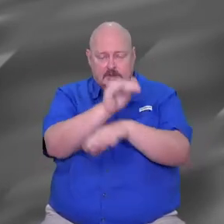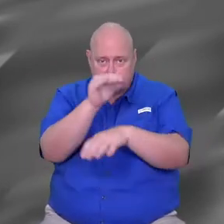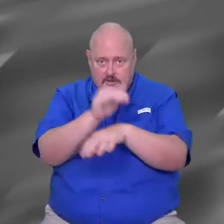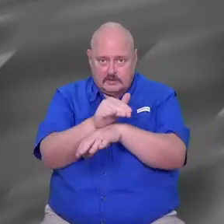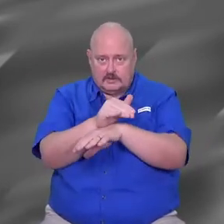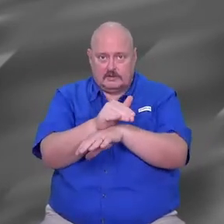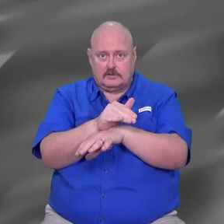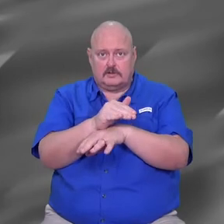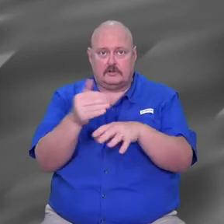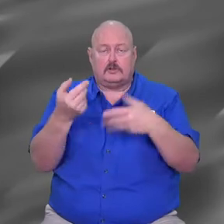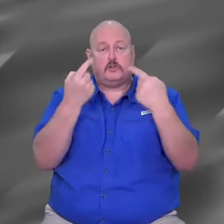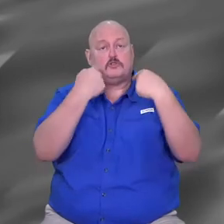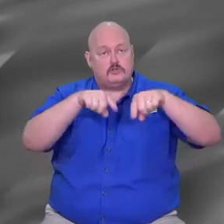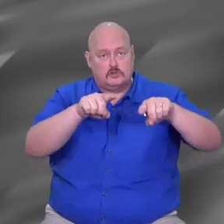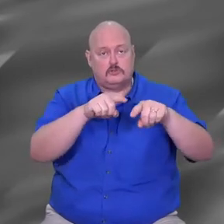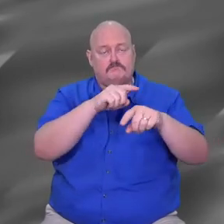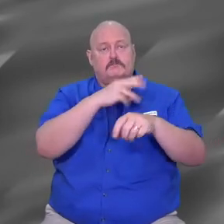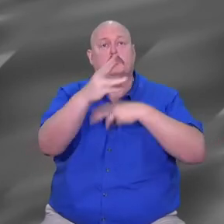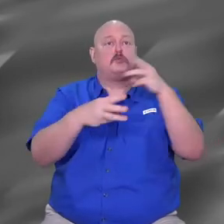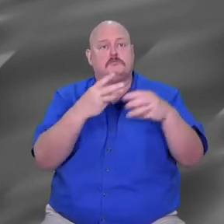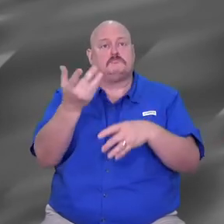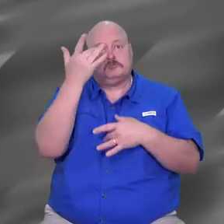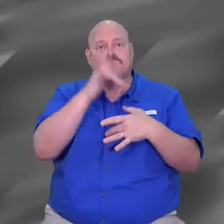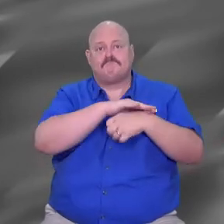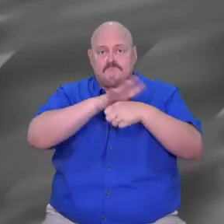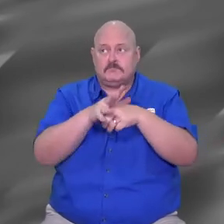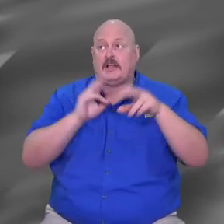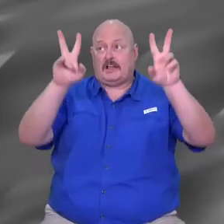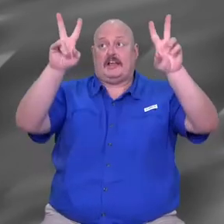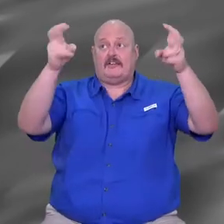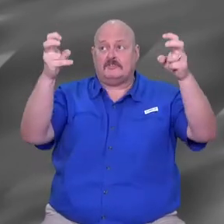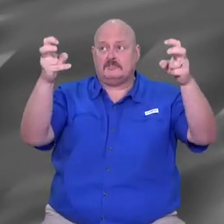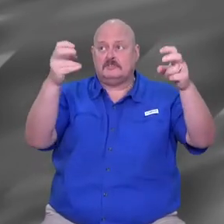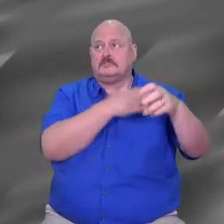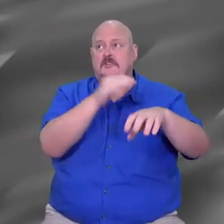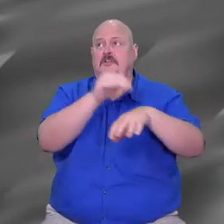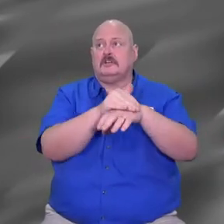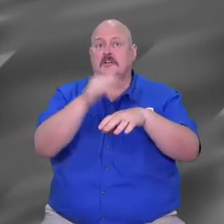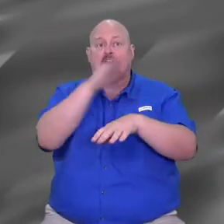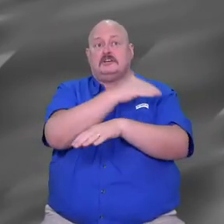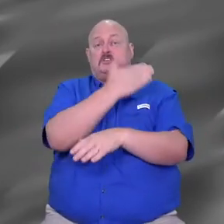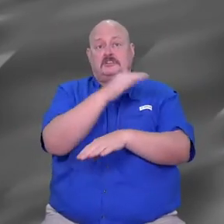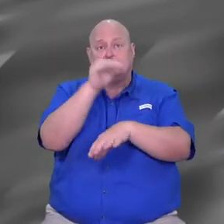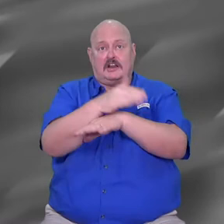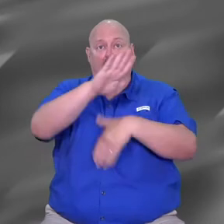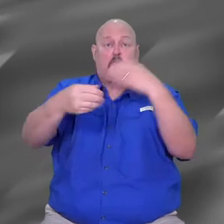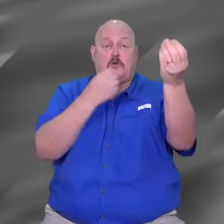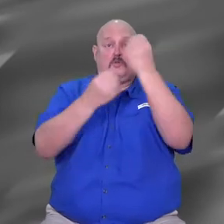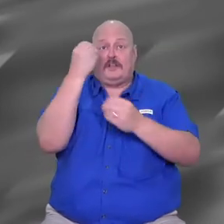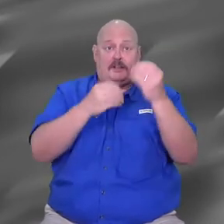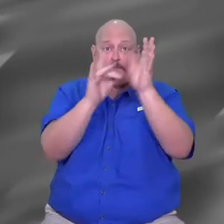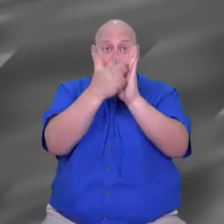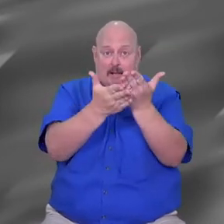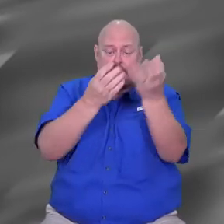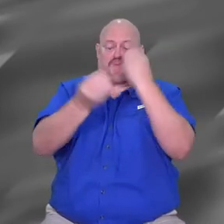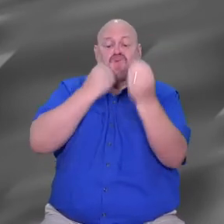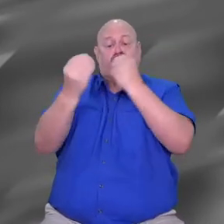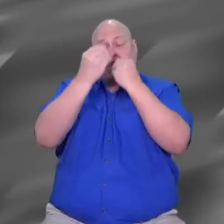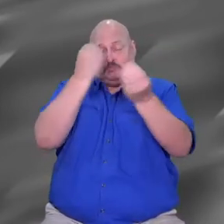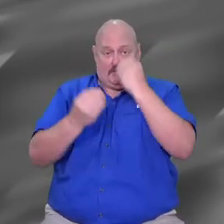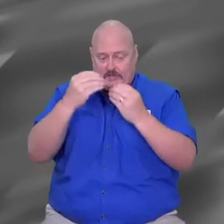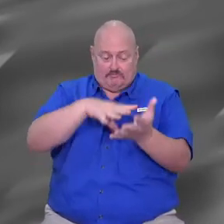a global pandemic, which I have subtitled on Sunday night, the Sunday night all-you-can-eat Bible buffet. It